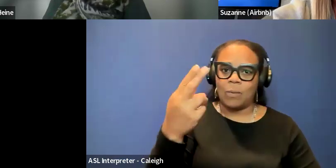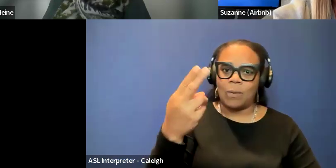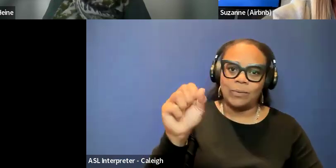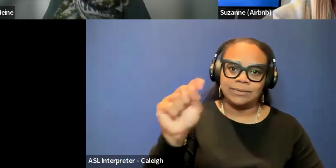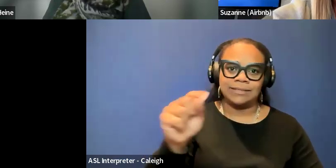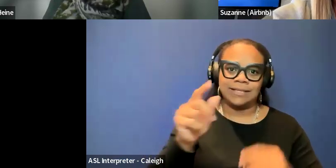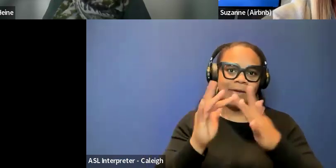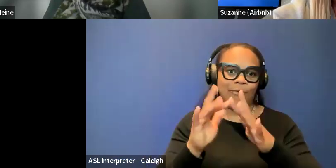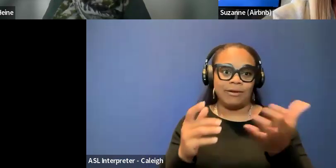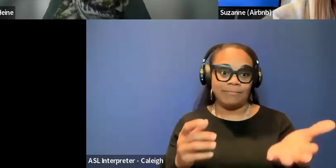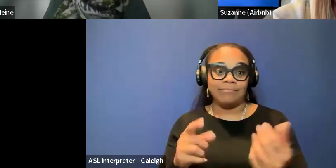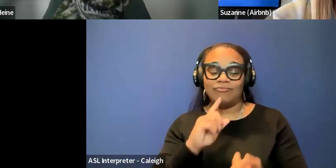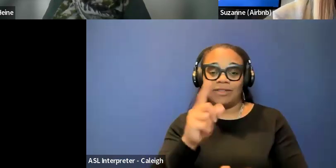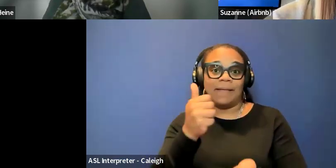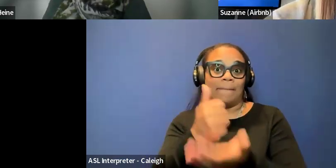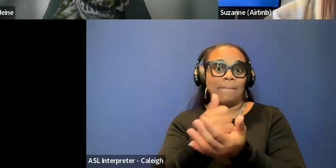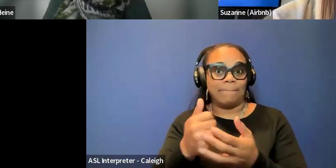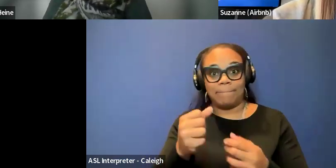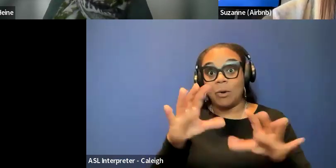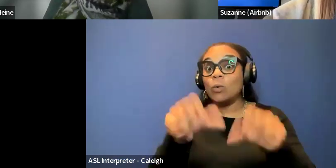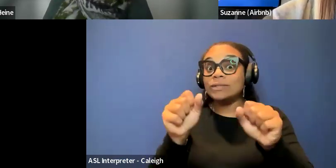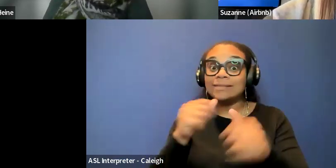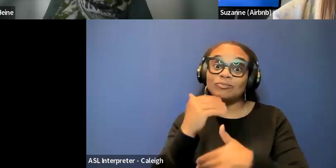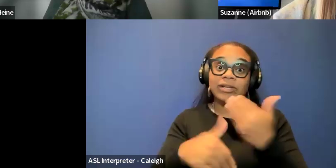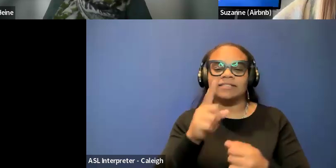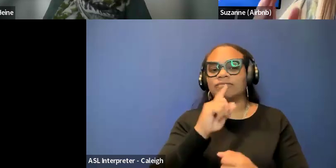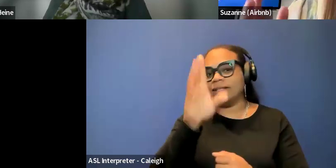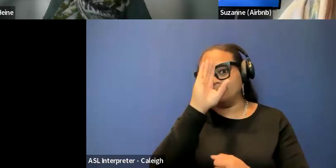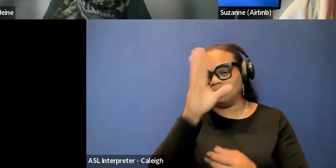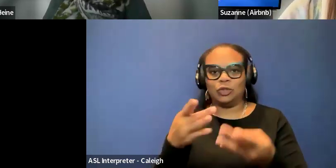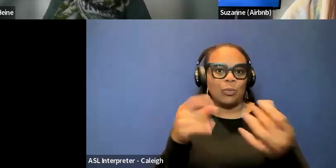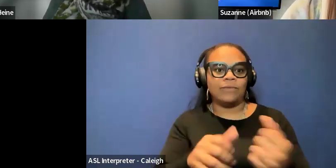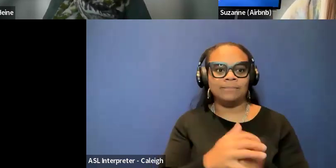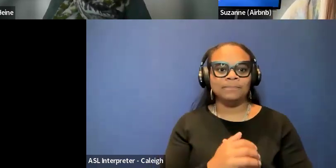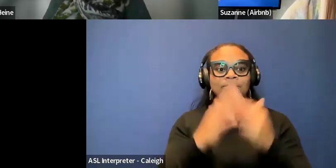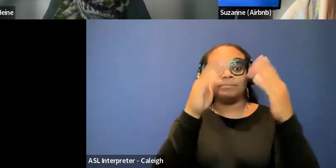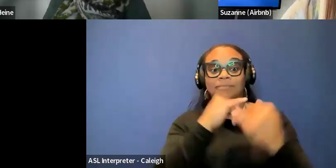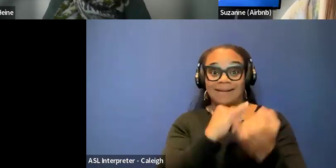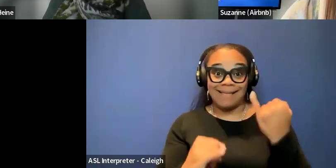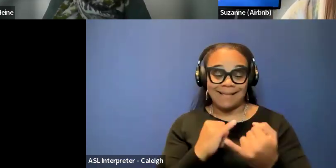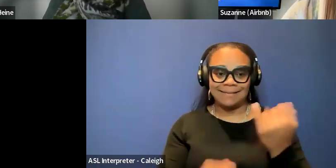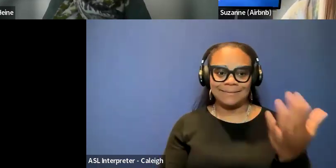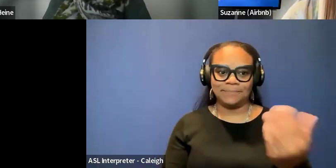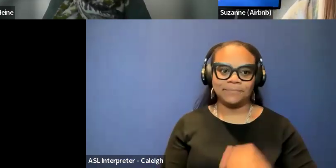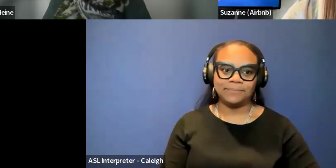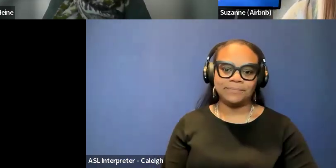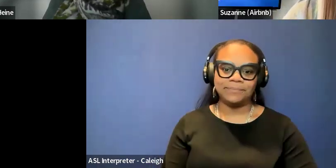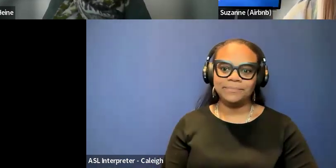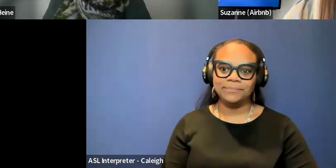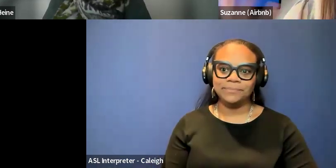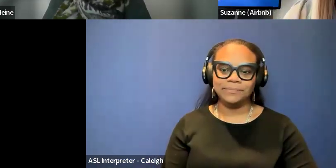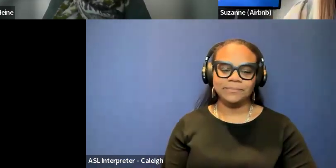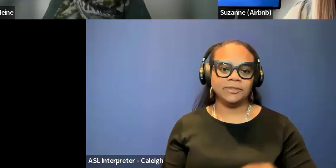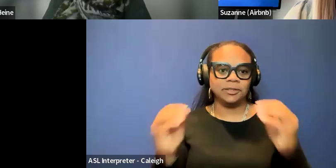make hosting super straightforward. And then the last thing I want to go through is a bit more